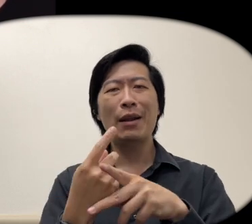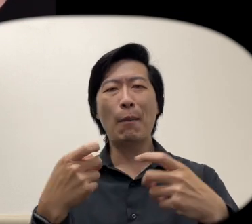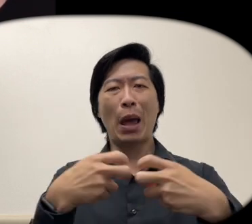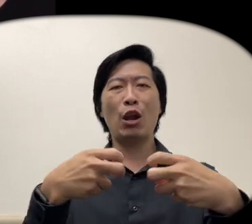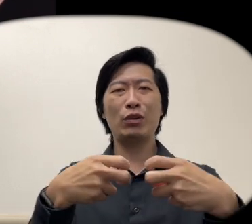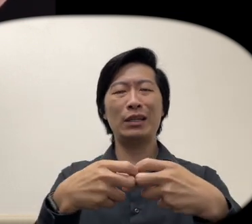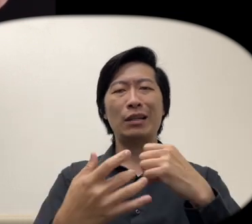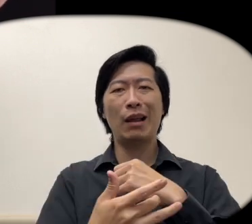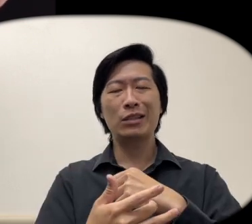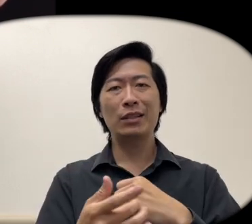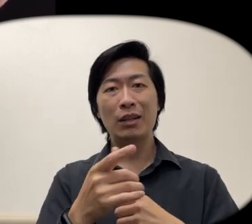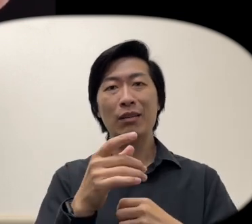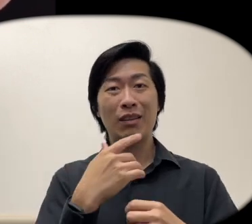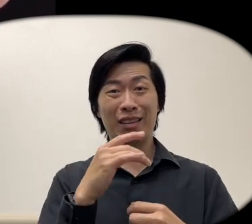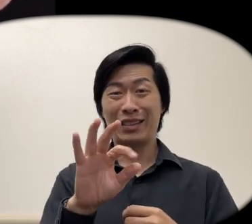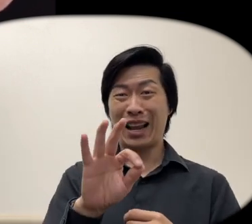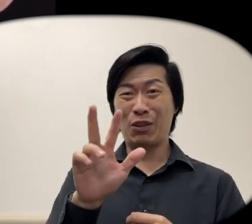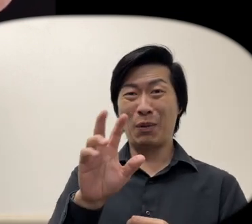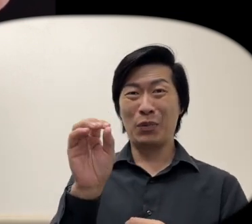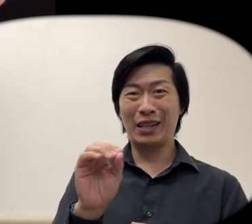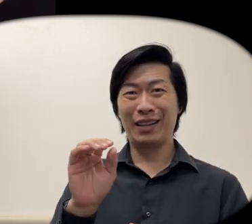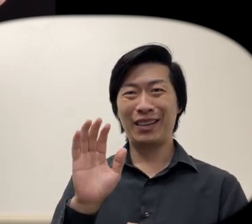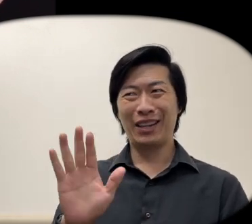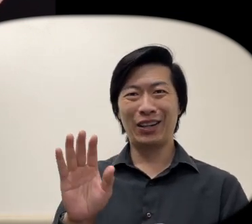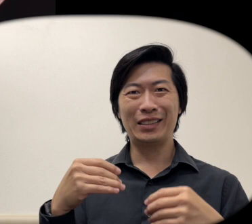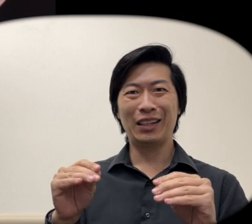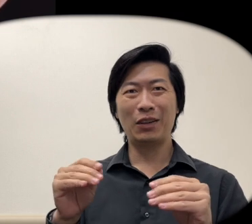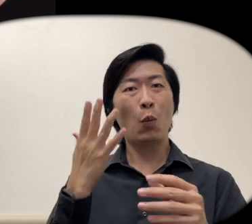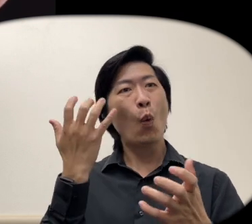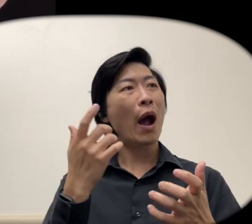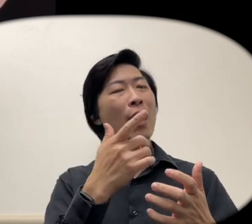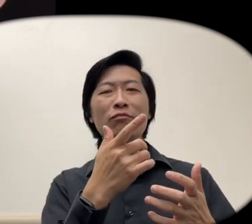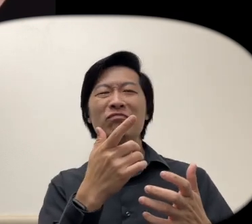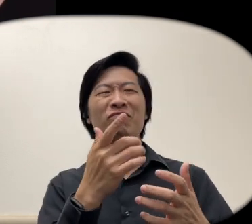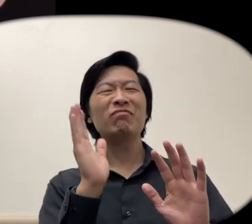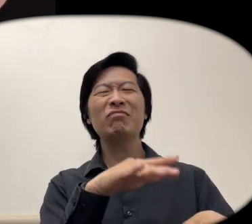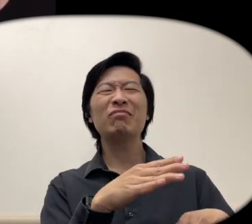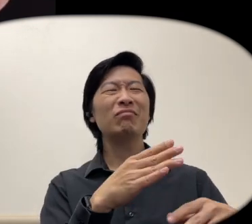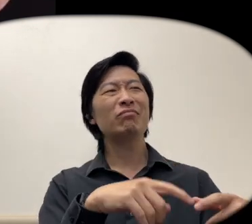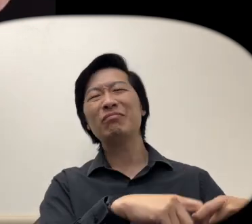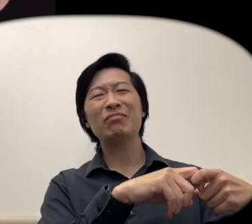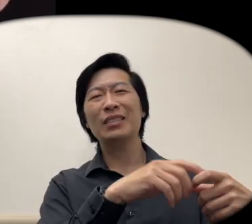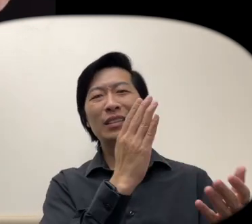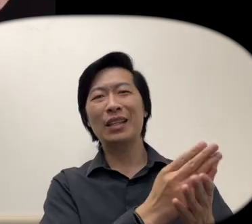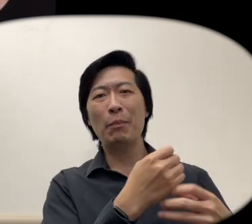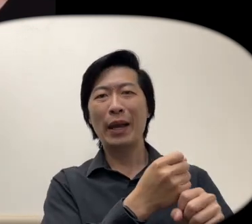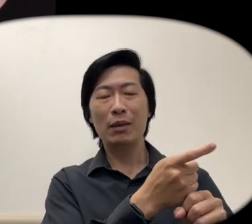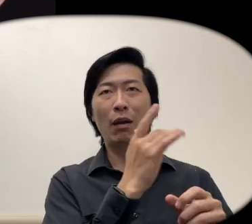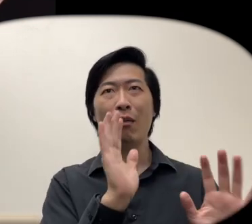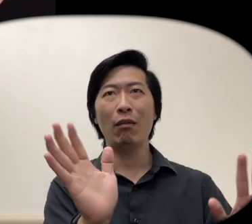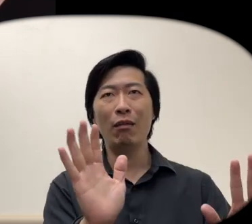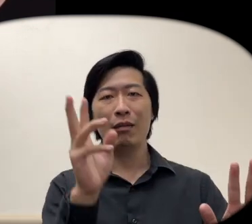model that they wanted to nix, but now they're like, no, we're good. We're actually going to bring it back. And my guess is it's because it's actually driving a lot of their